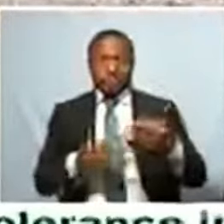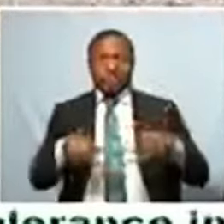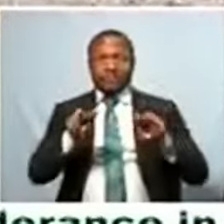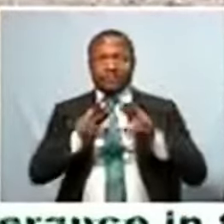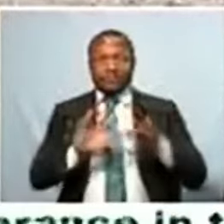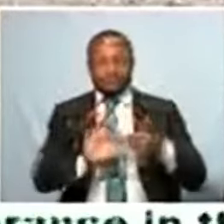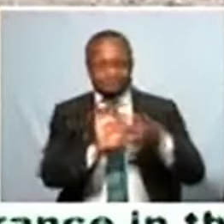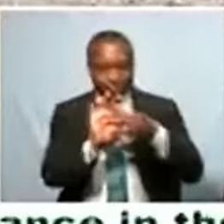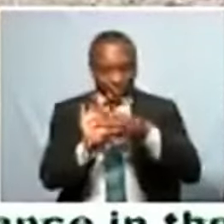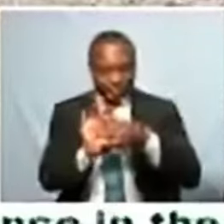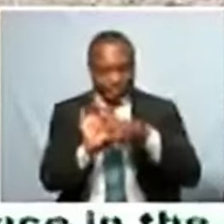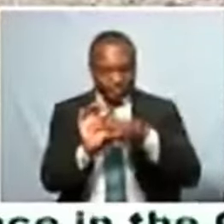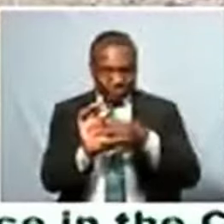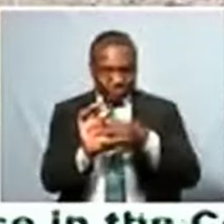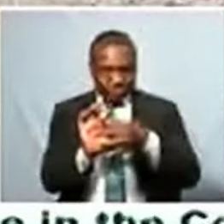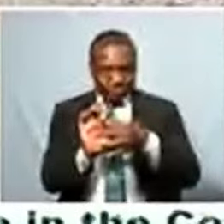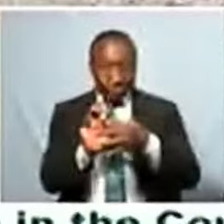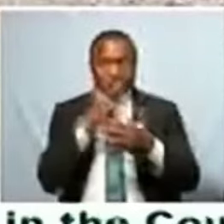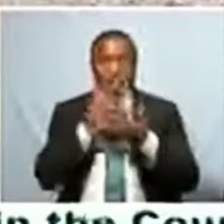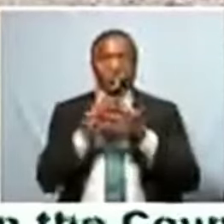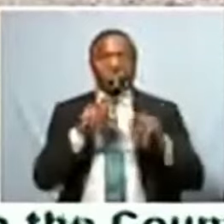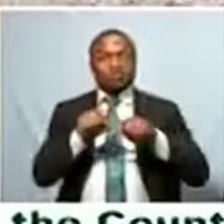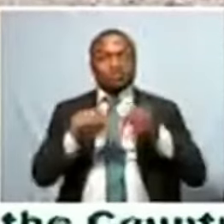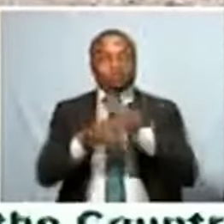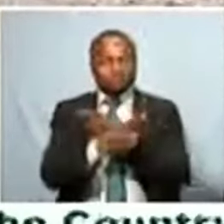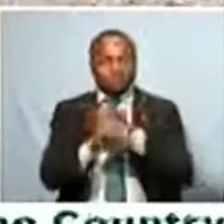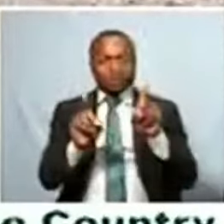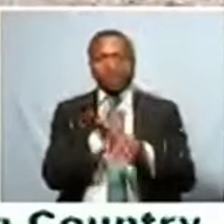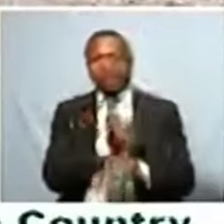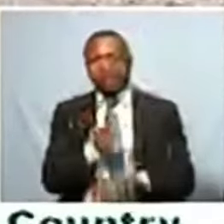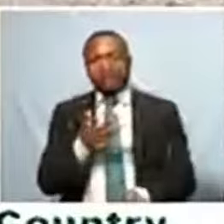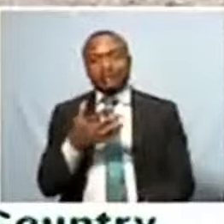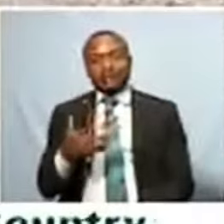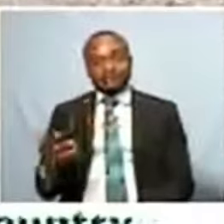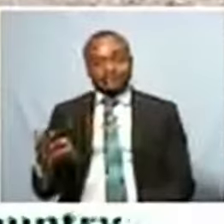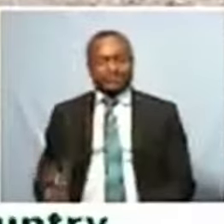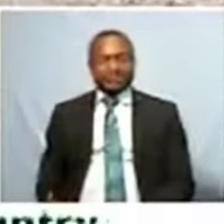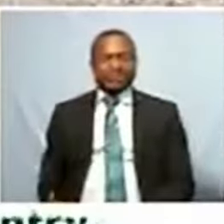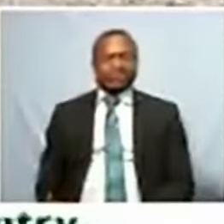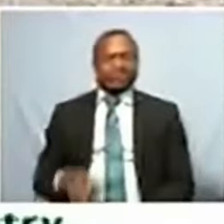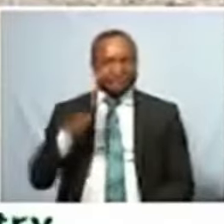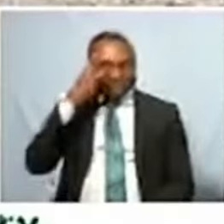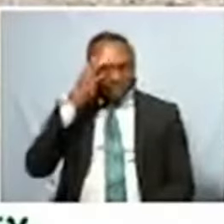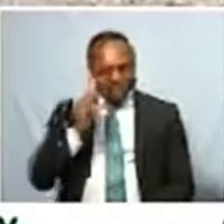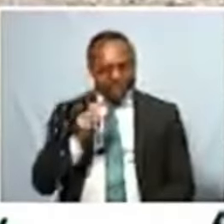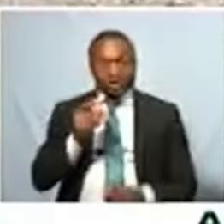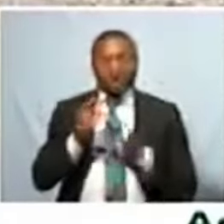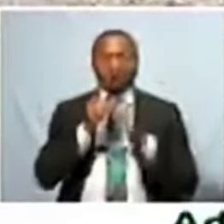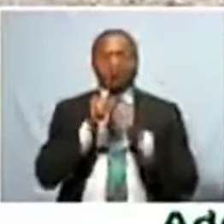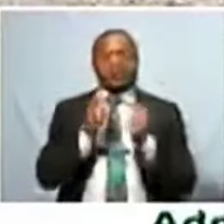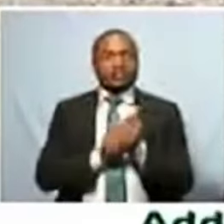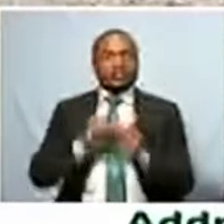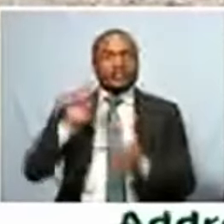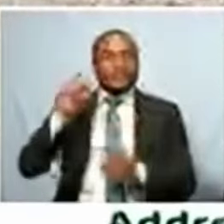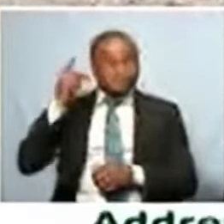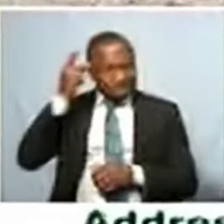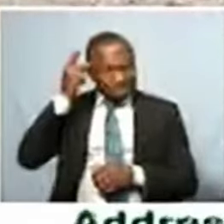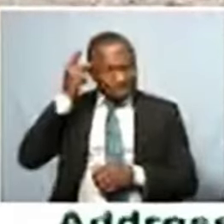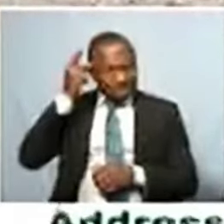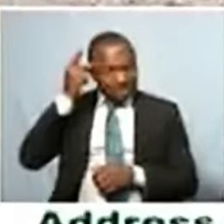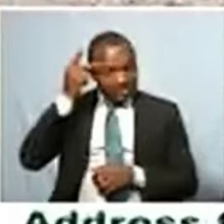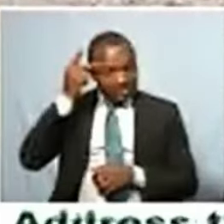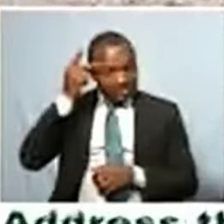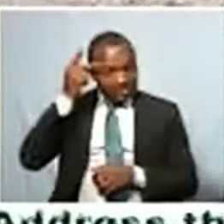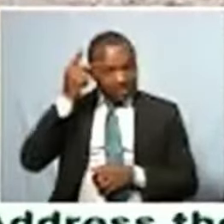unity, good governance, democracy, and many other factors. Why are we addressing political